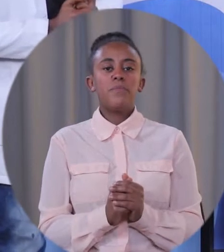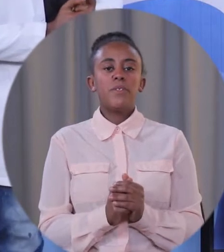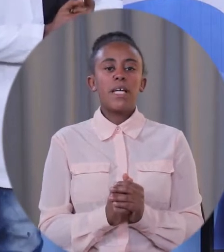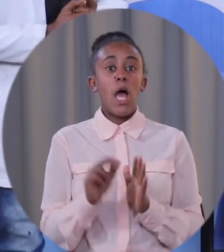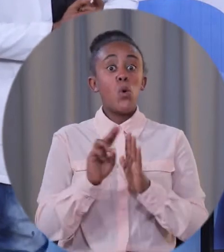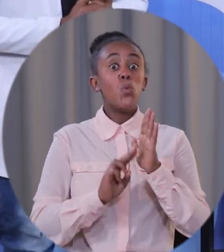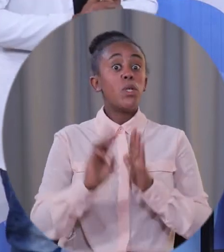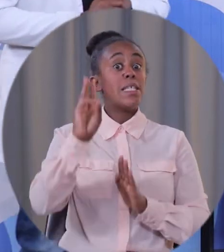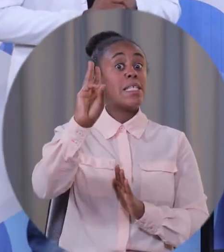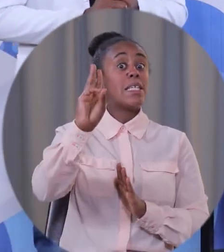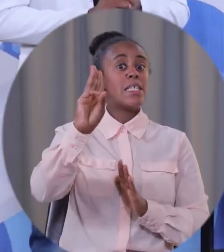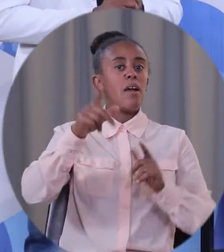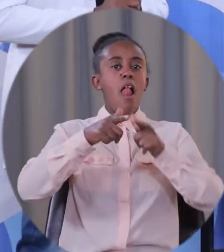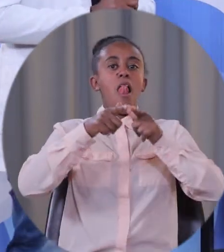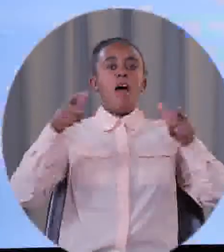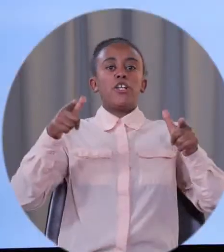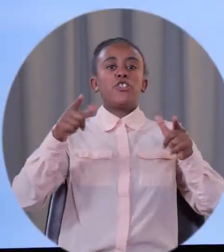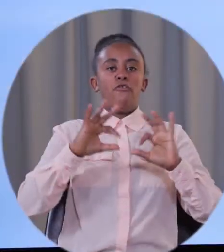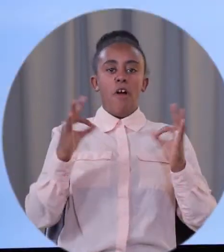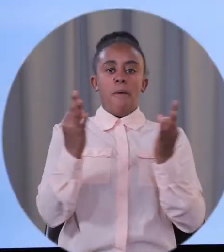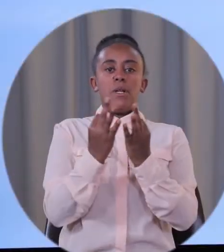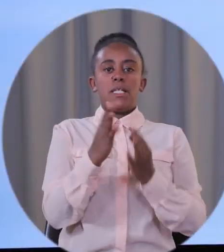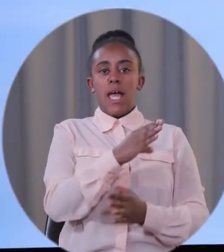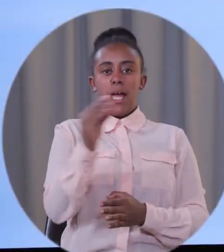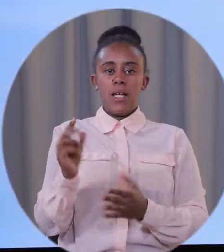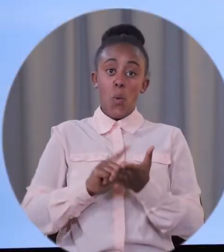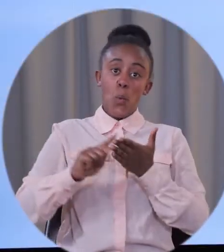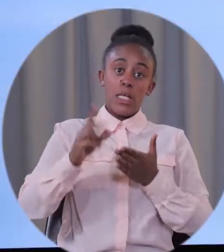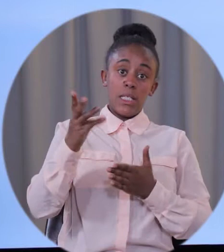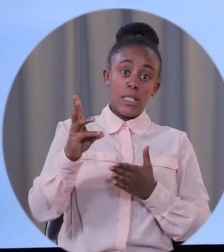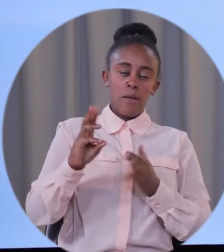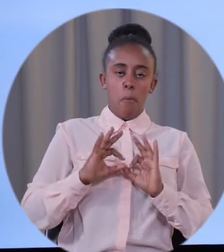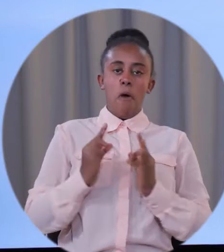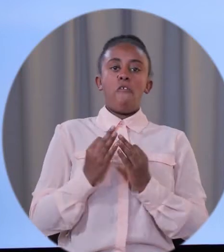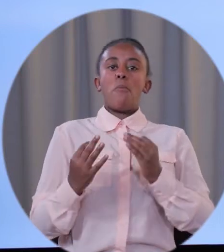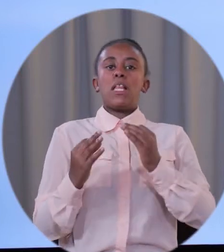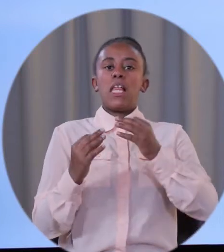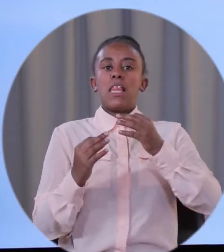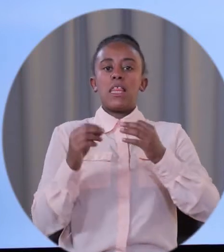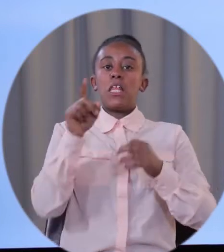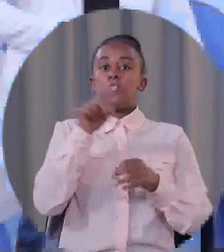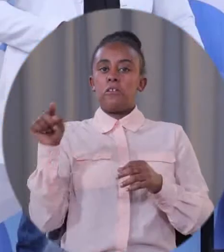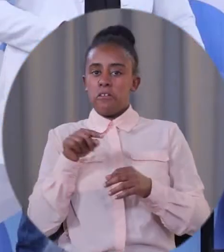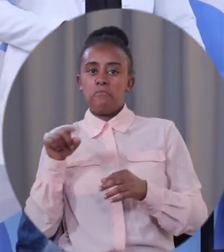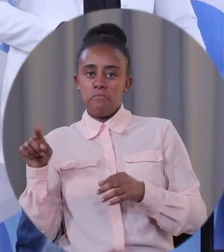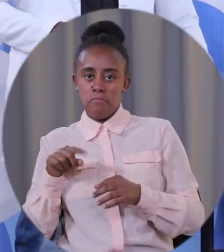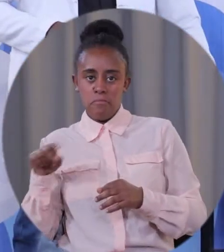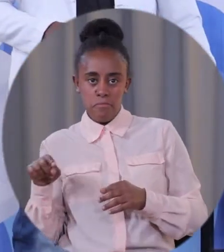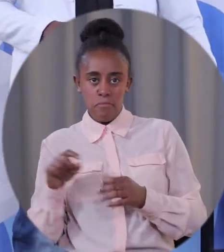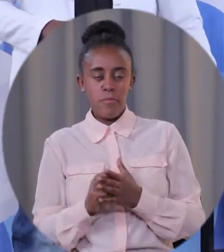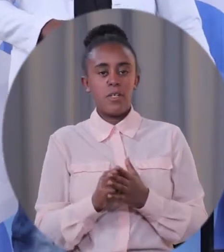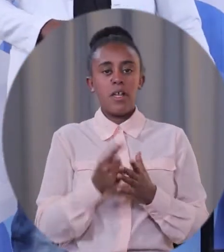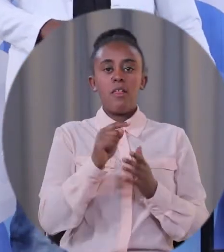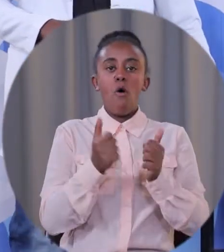Unit 6, Large Families, and Week 16, My Family Trees. Let me introduce the